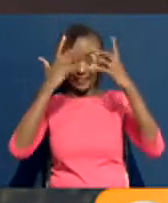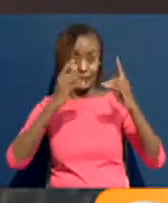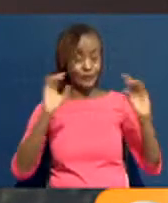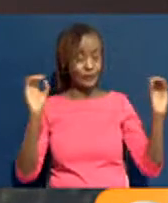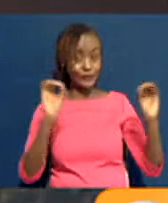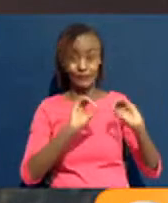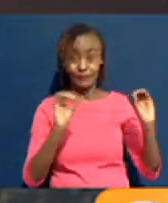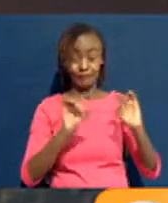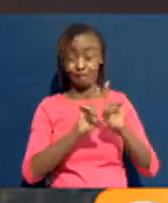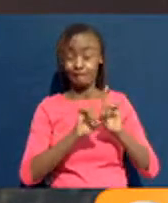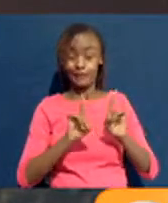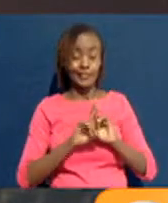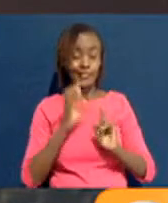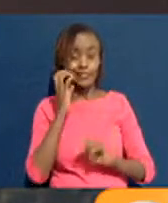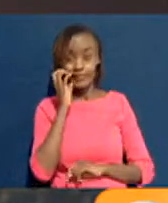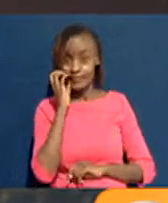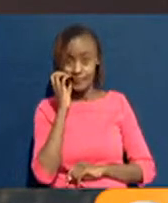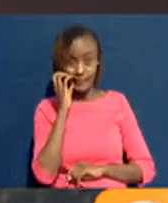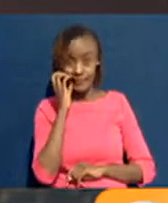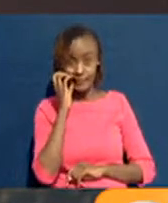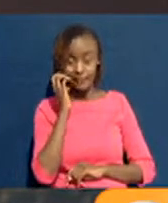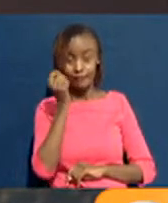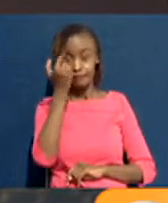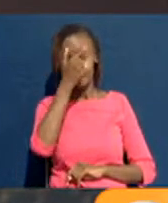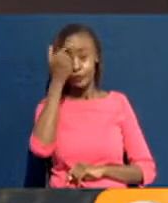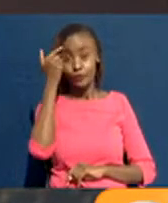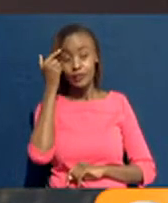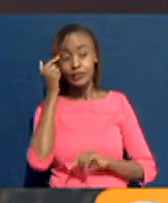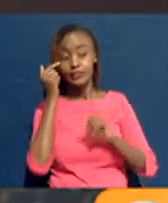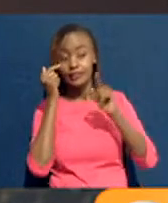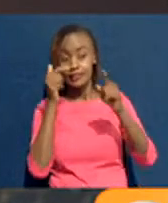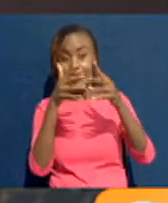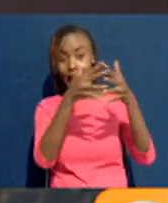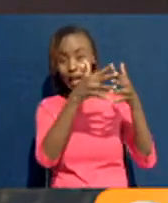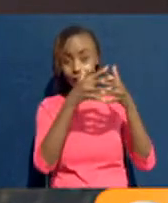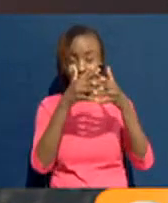it's unfortunate that the president is being used by the U.S.